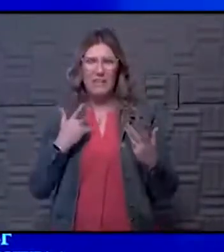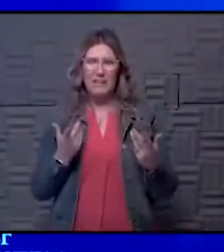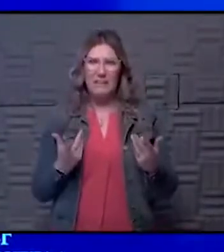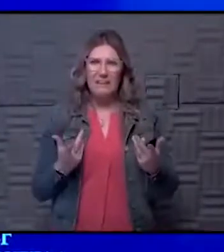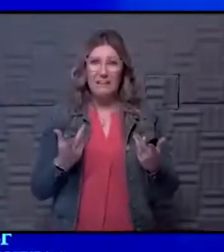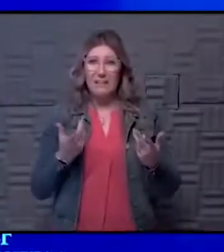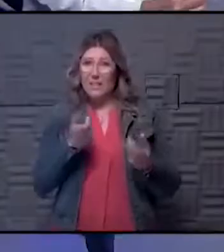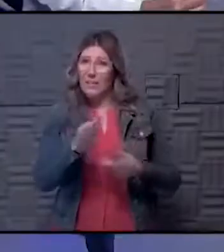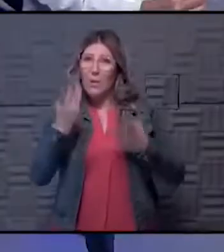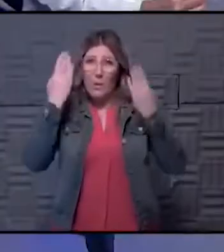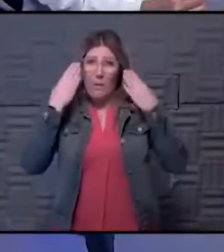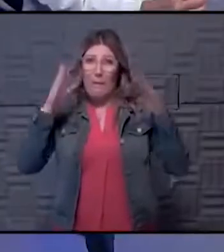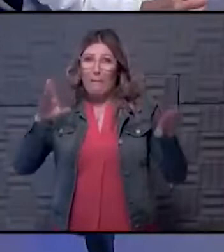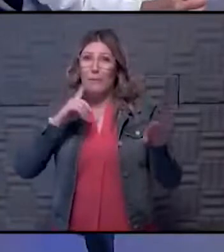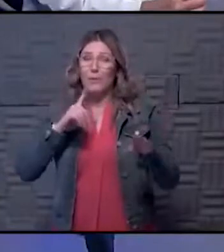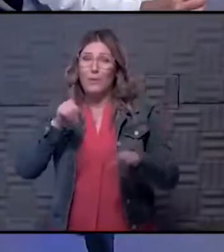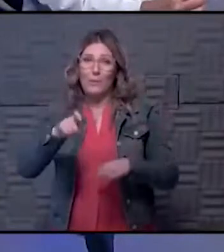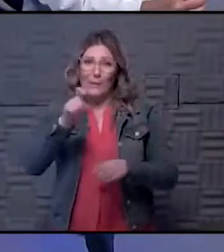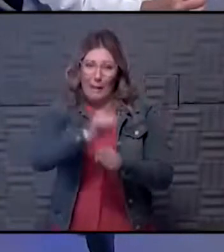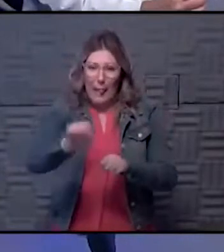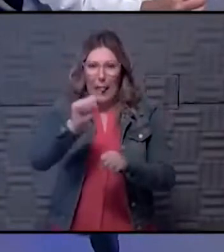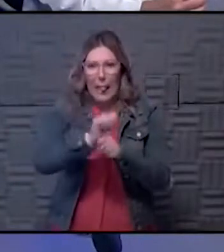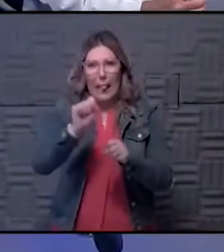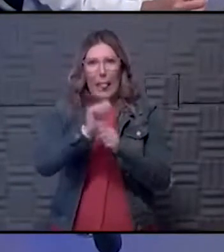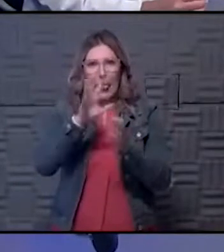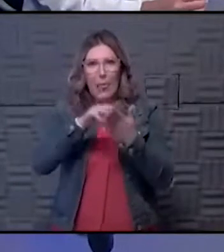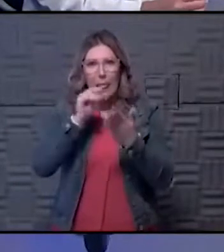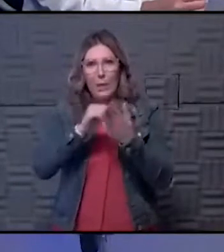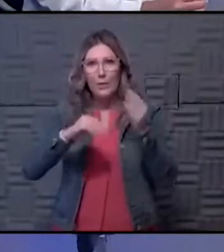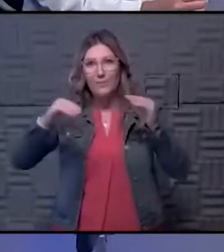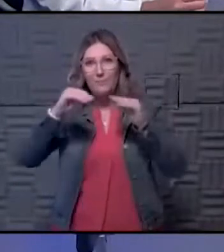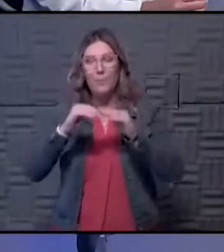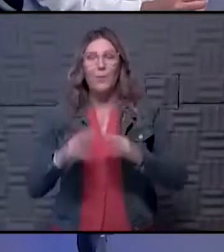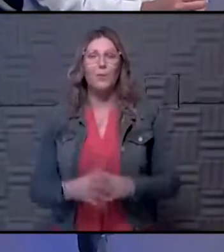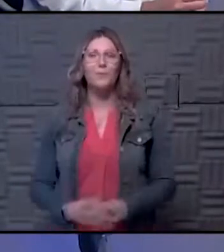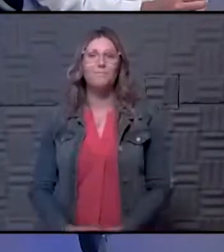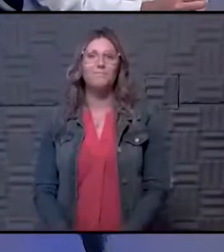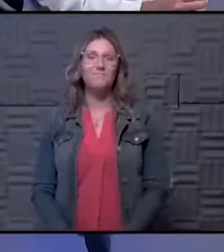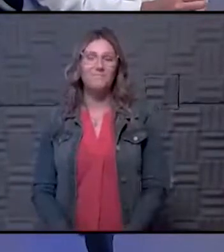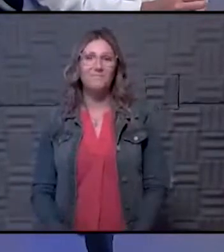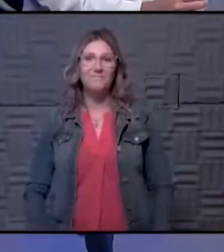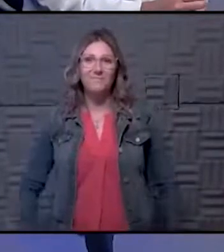morning, Hawkeye. We're going to have to keep working on the airplane a little bit more.